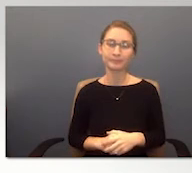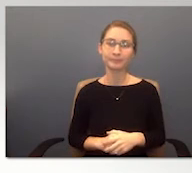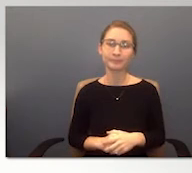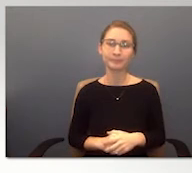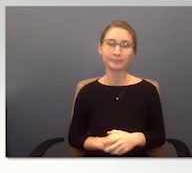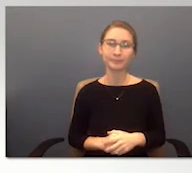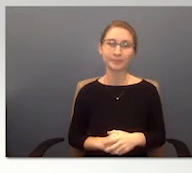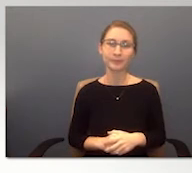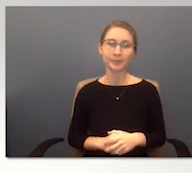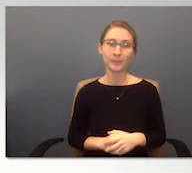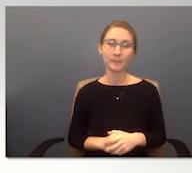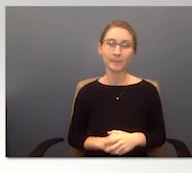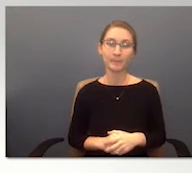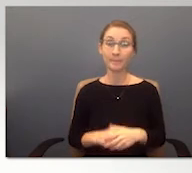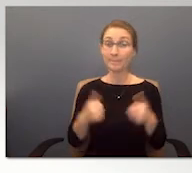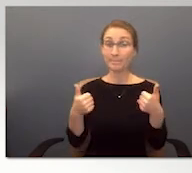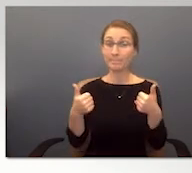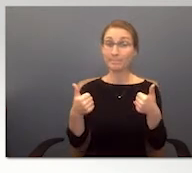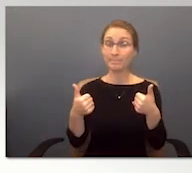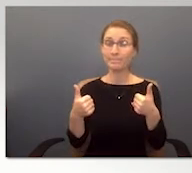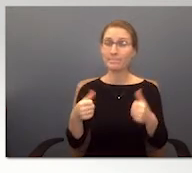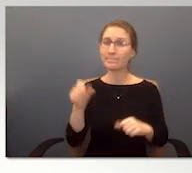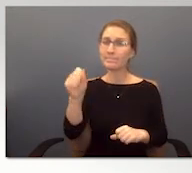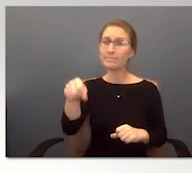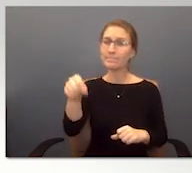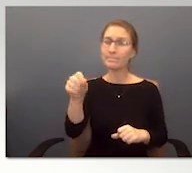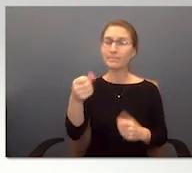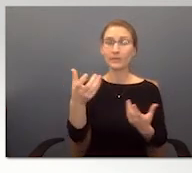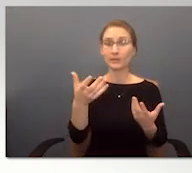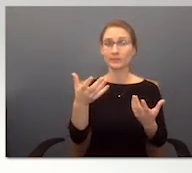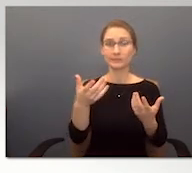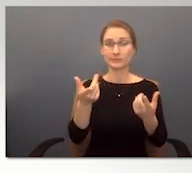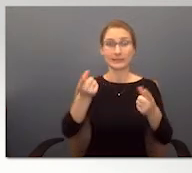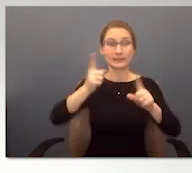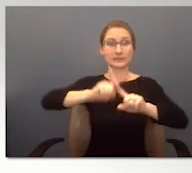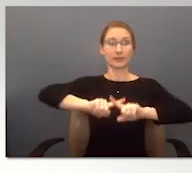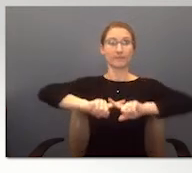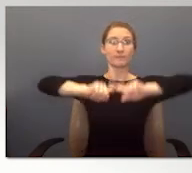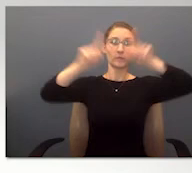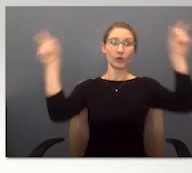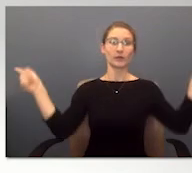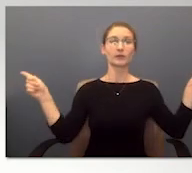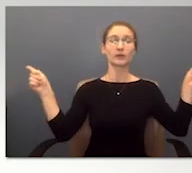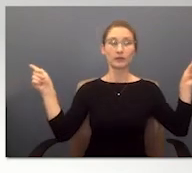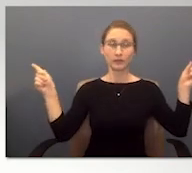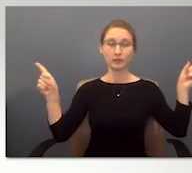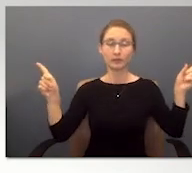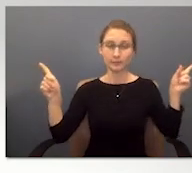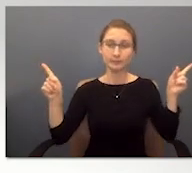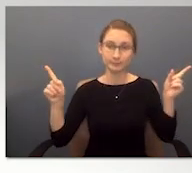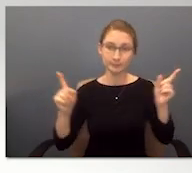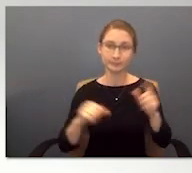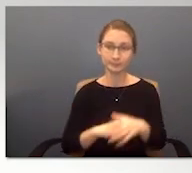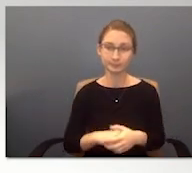Yeah, yeah. I've been out of the loop. Yeah. It's completely different now. Yes.